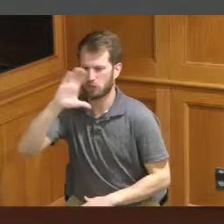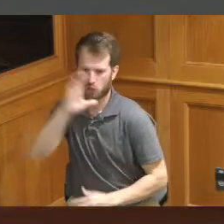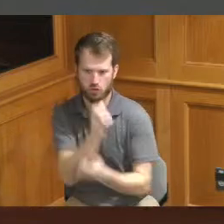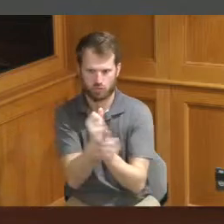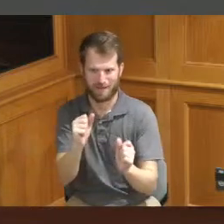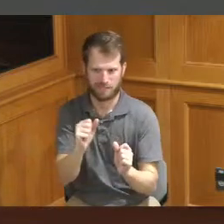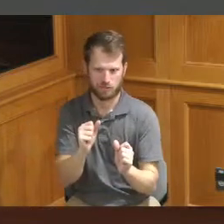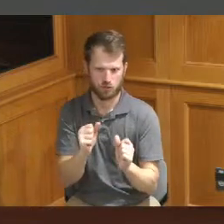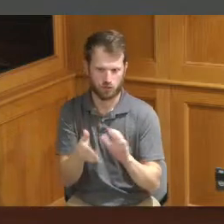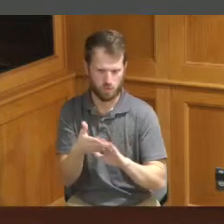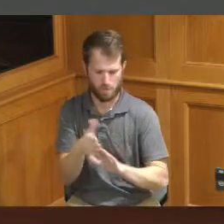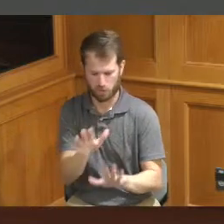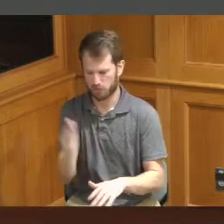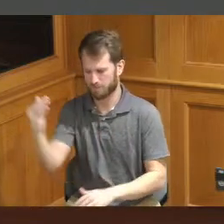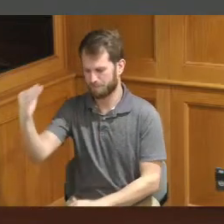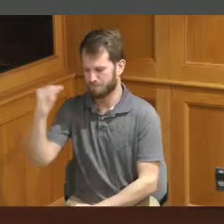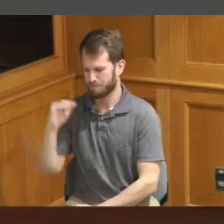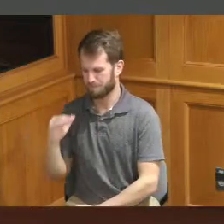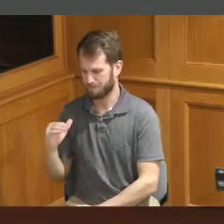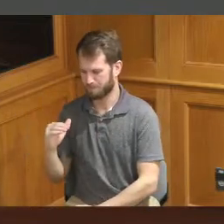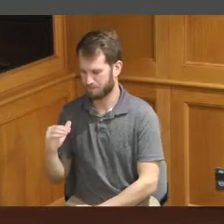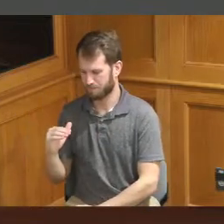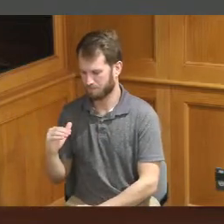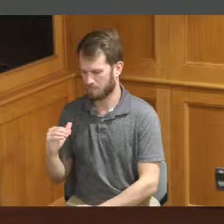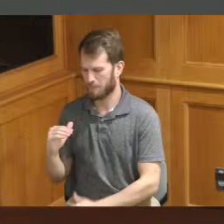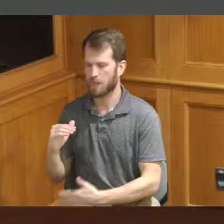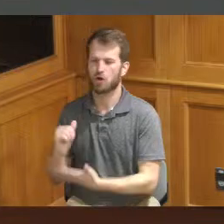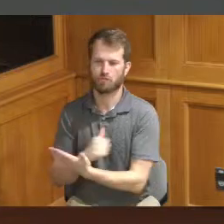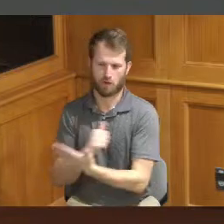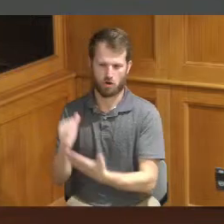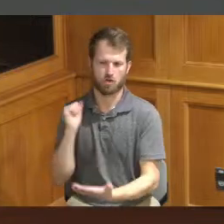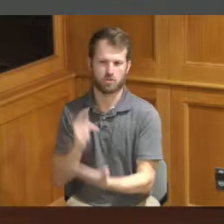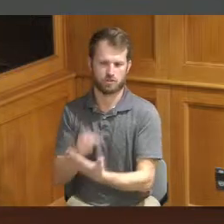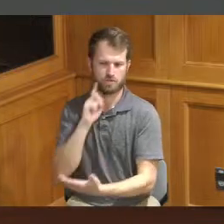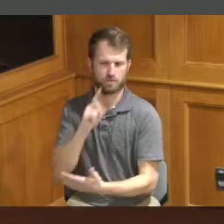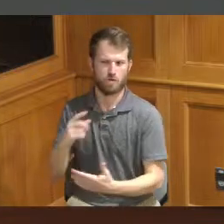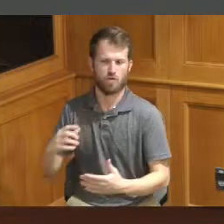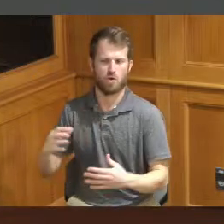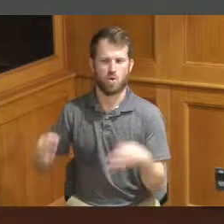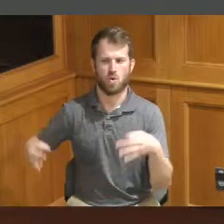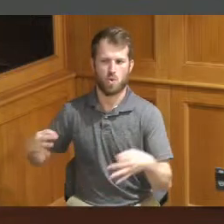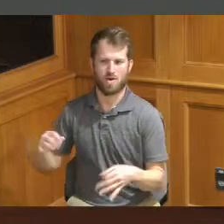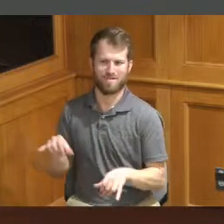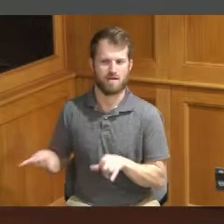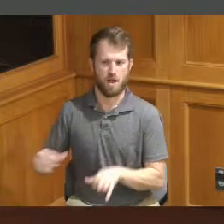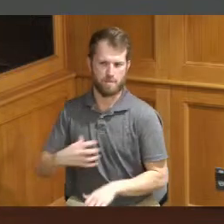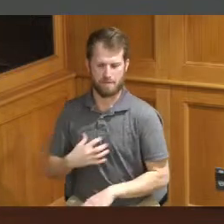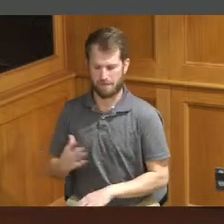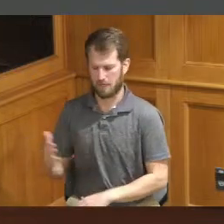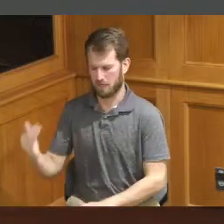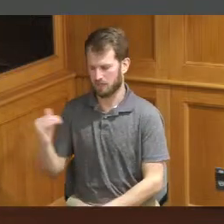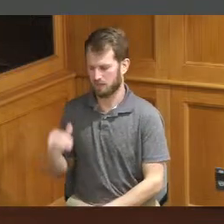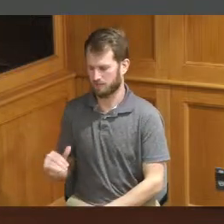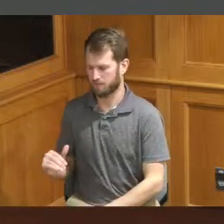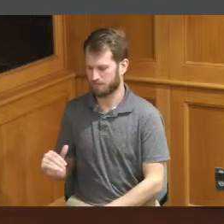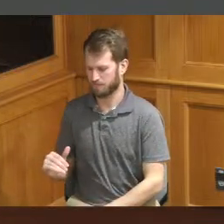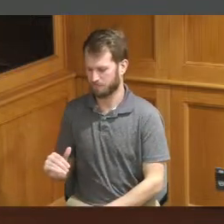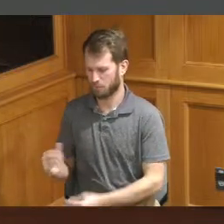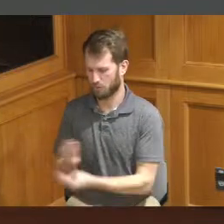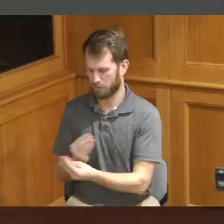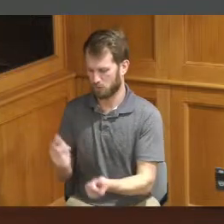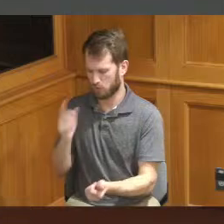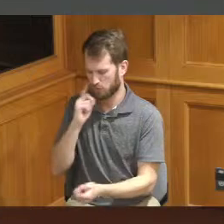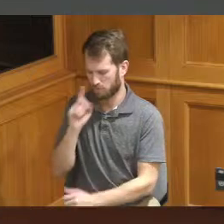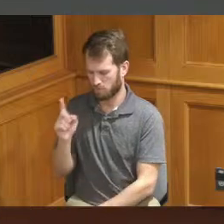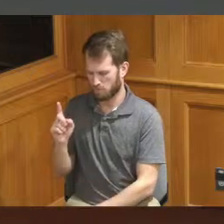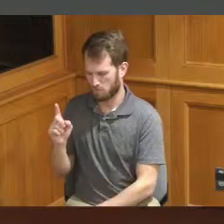Item 23 is a resolution authorizing credit cards in the Court of Common Pleas. Item number 24 is a